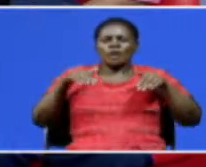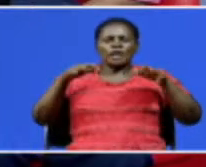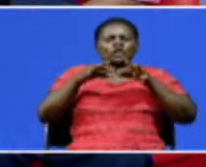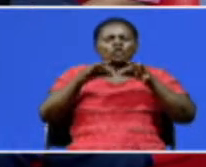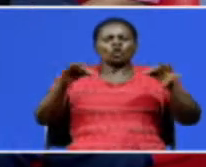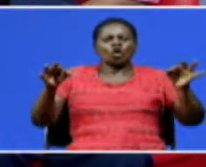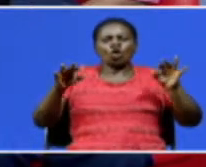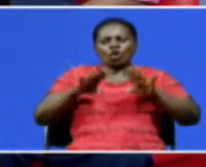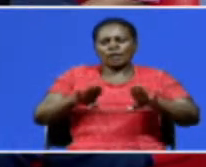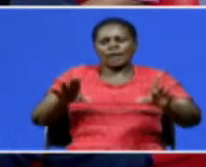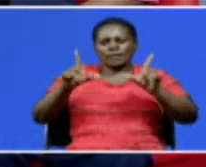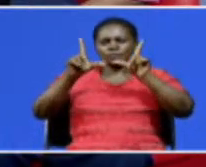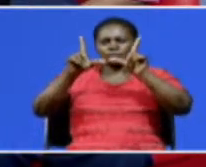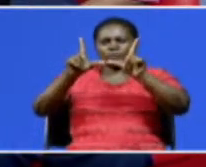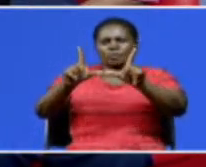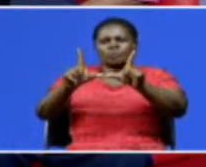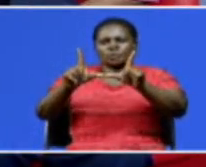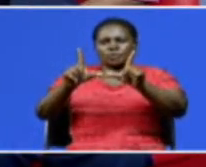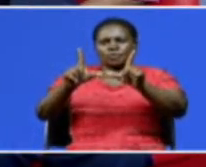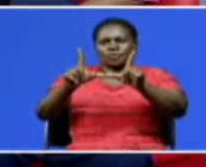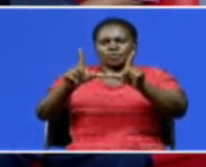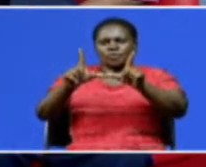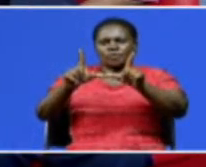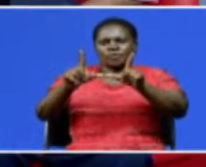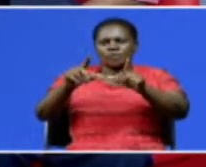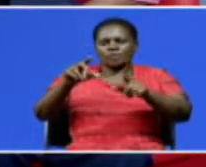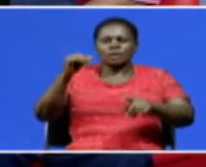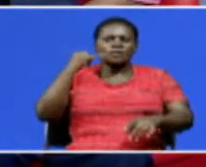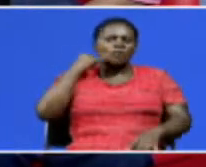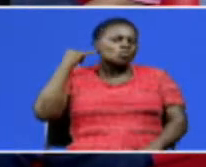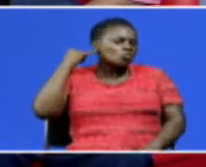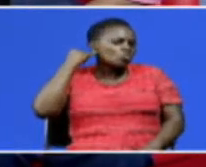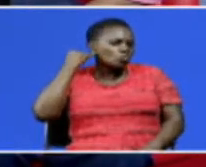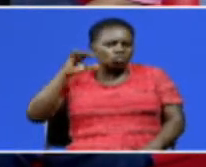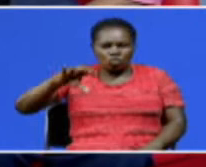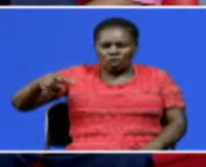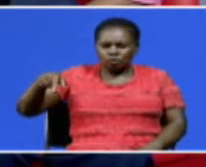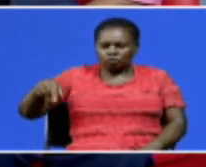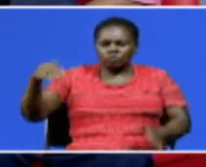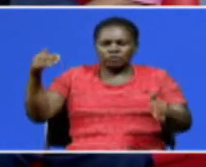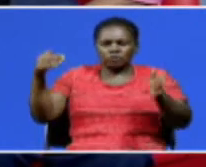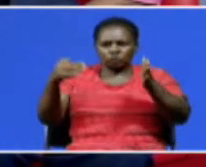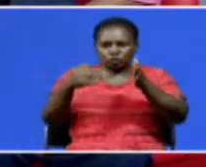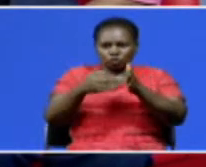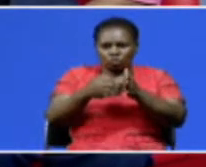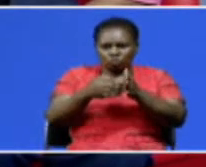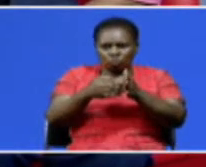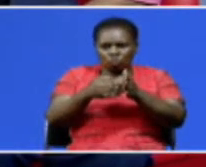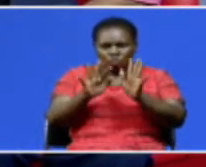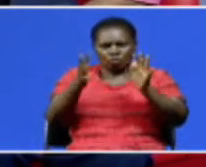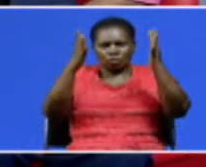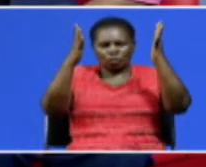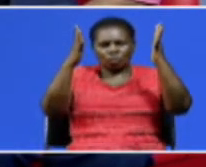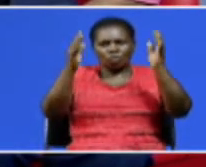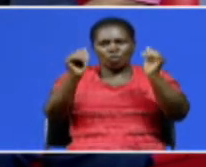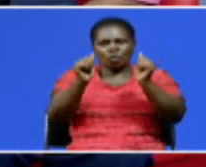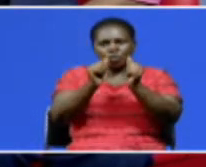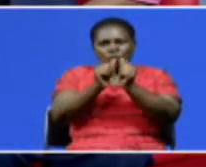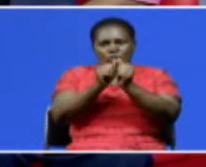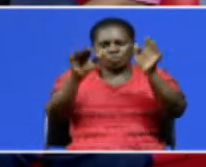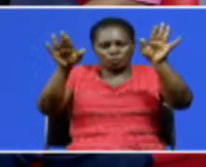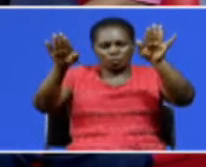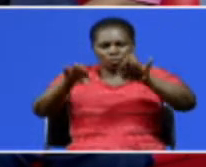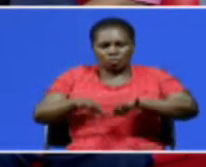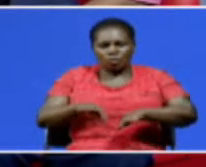Title deeds for residents of Ndimo in Elburgon, Nakuru County today came to an end in an event presided over by Rift